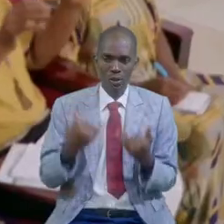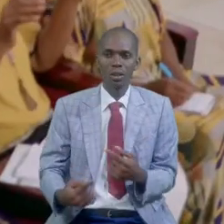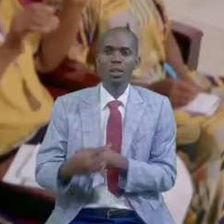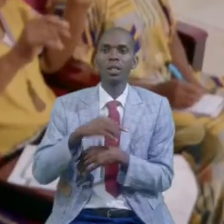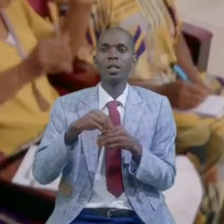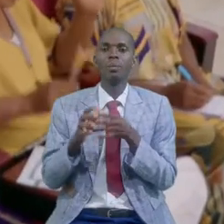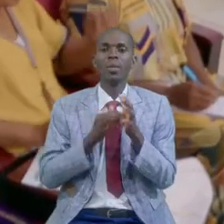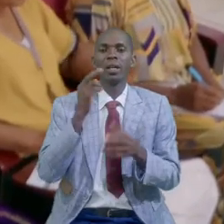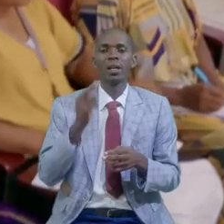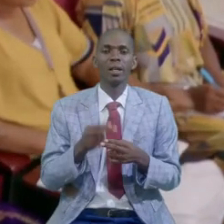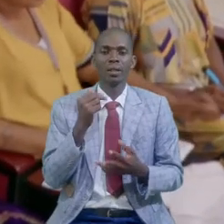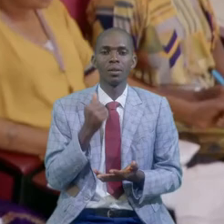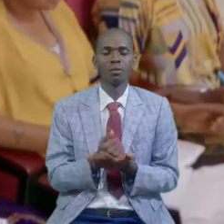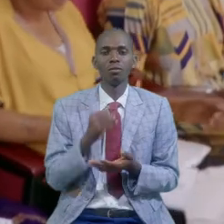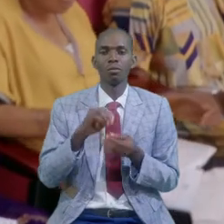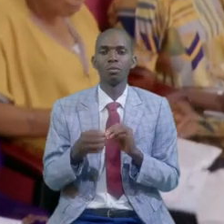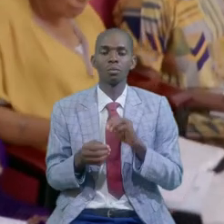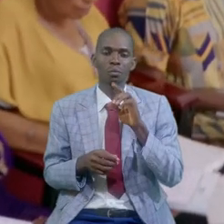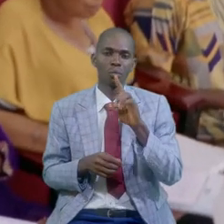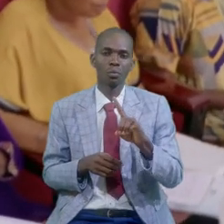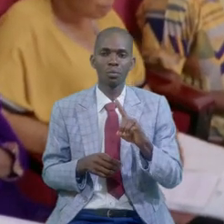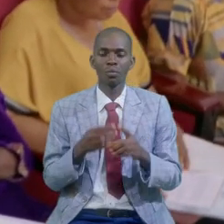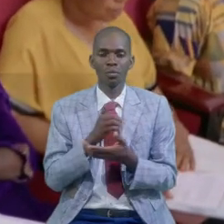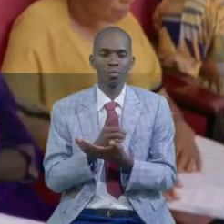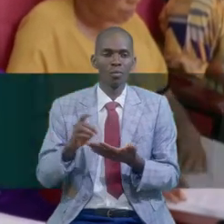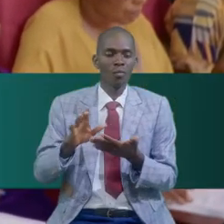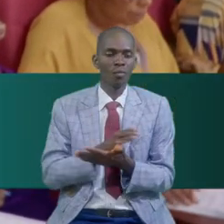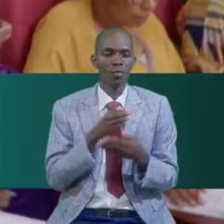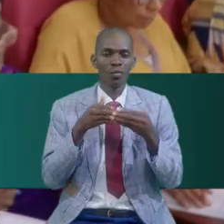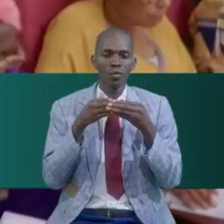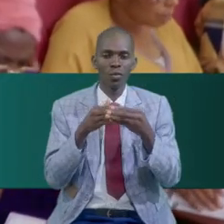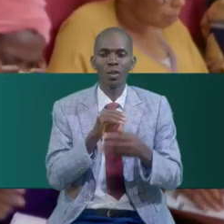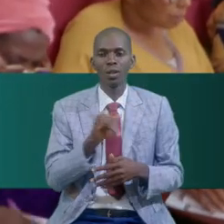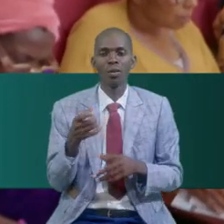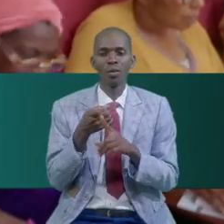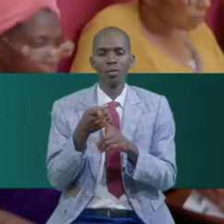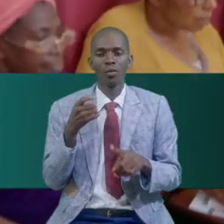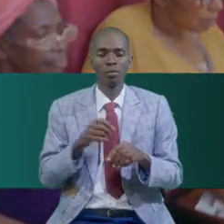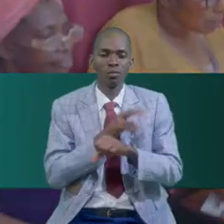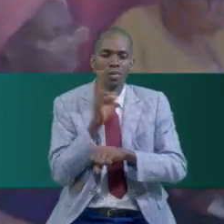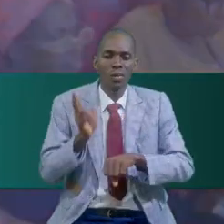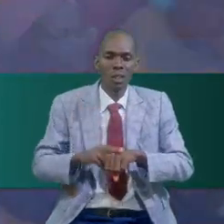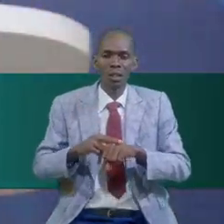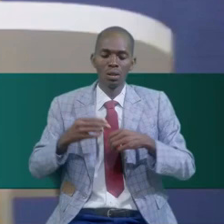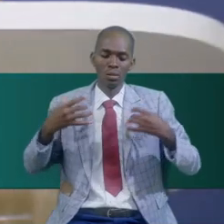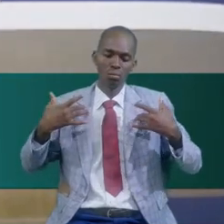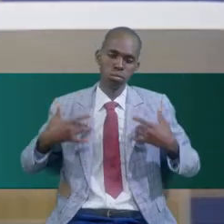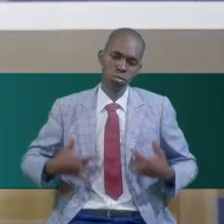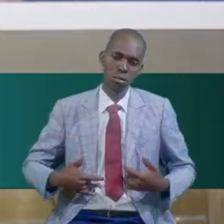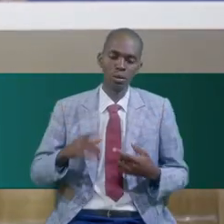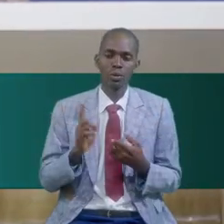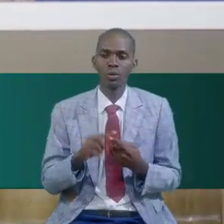name. Number one, we're looking at divine direction from natural despondency to